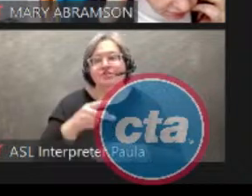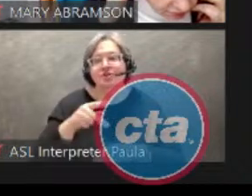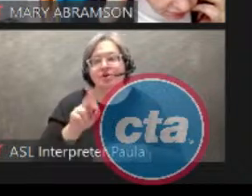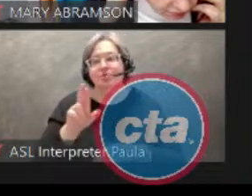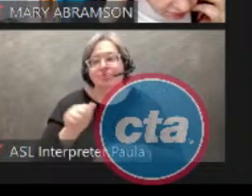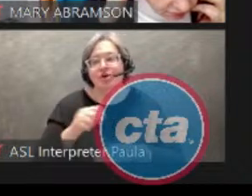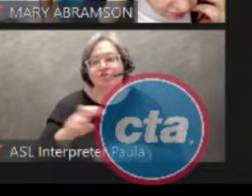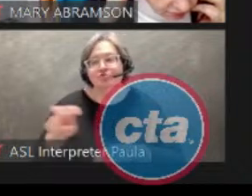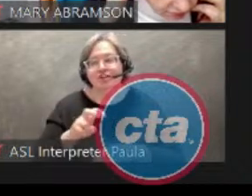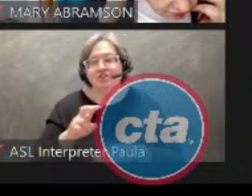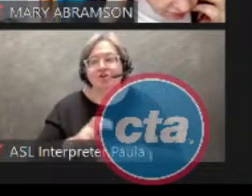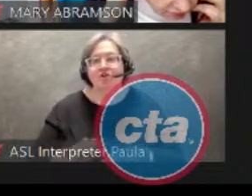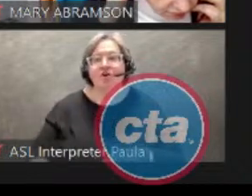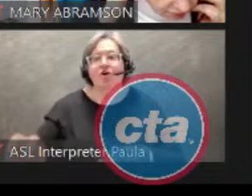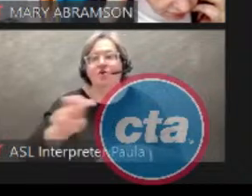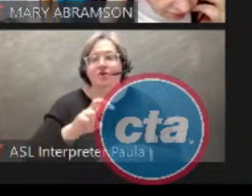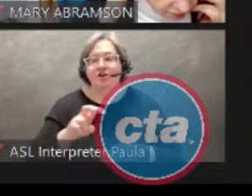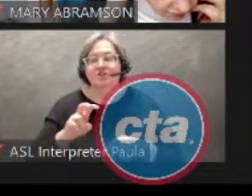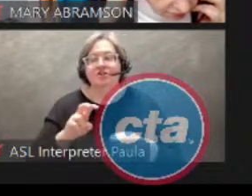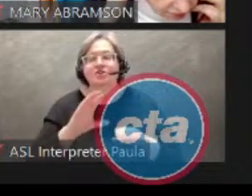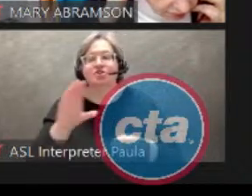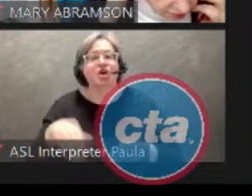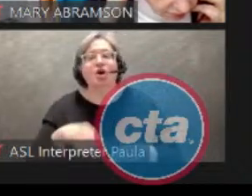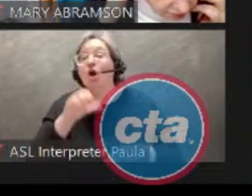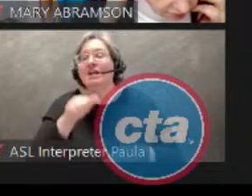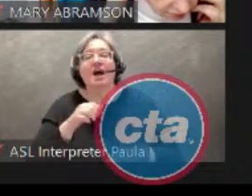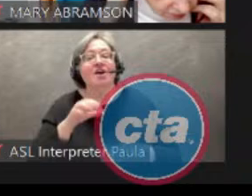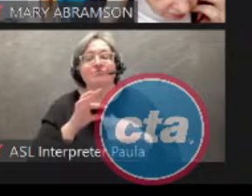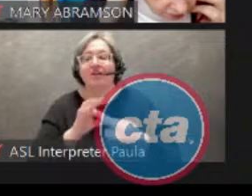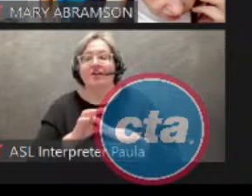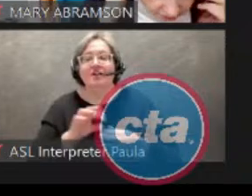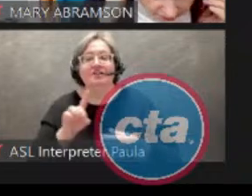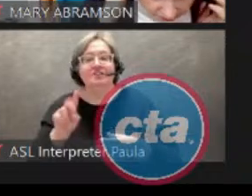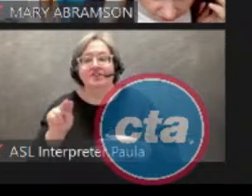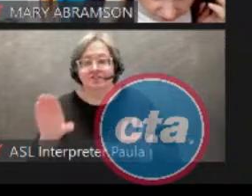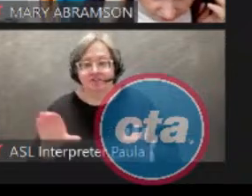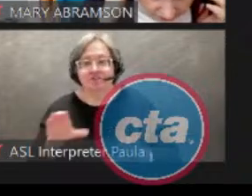around Chicago, non-delegation activities. Thank you.